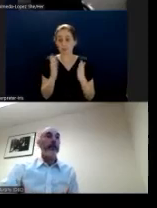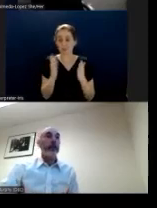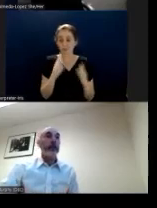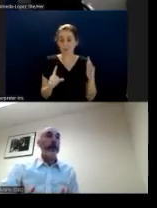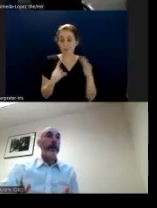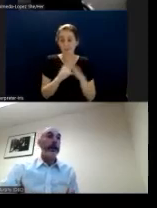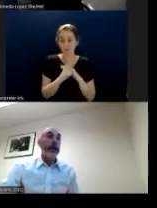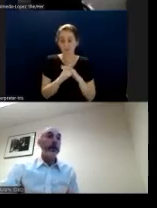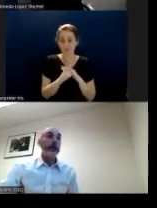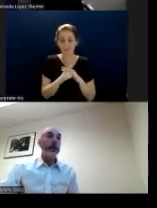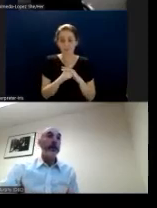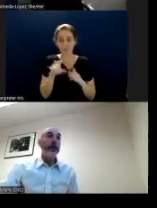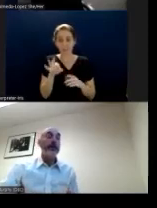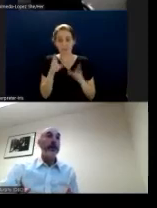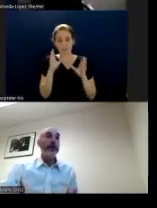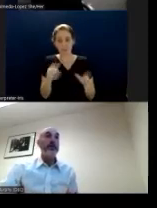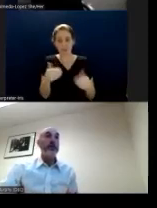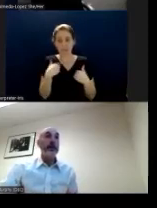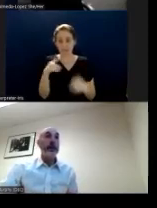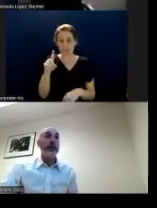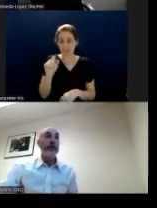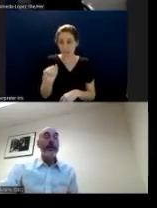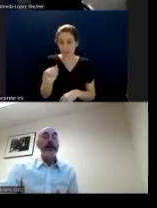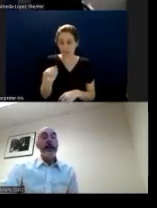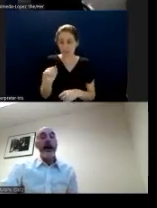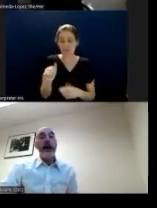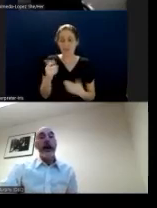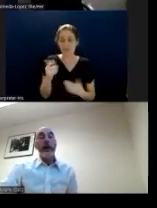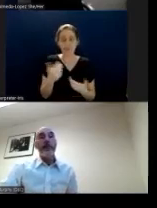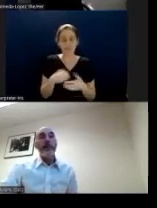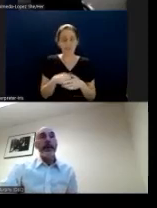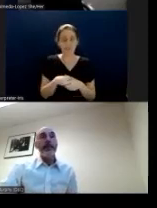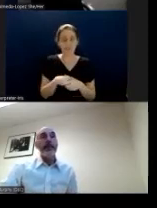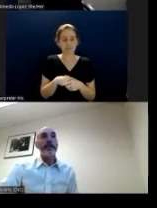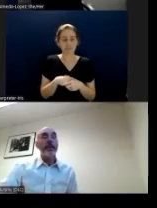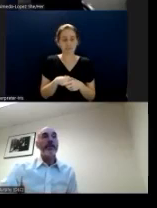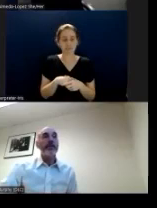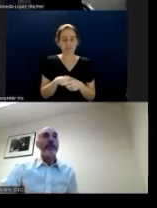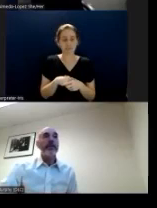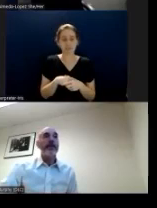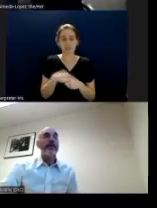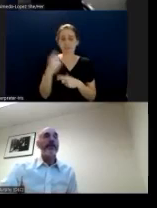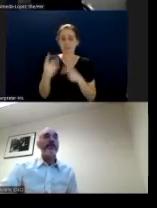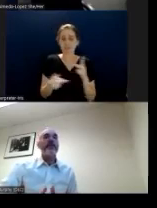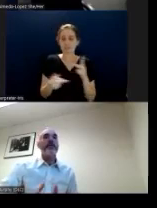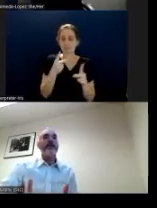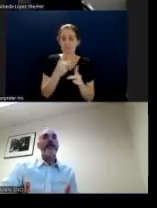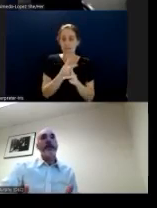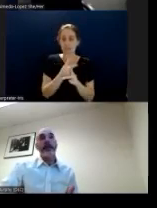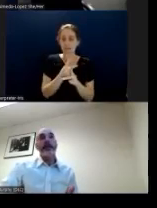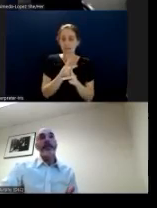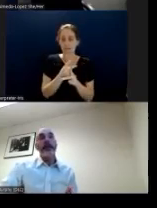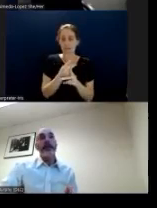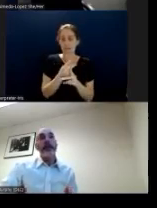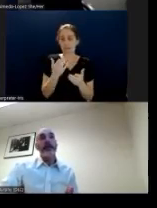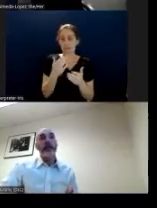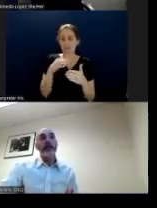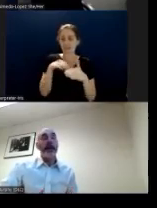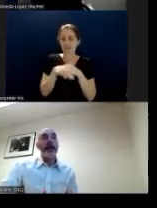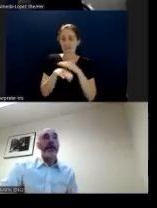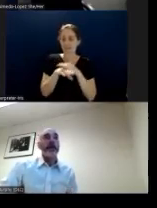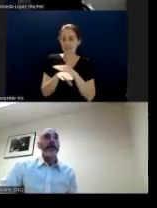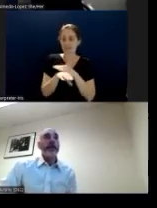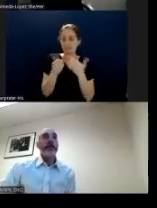with a disability may encounter as they try to vote, and the types of accessibility